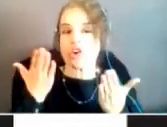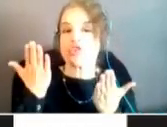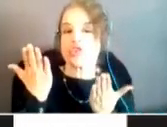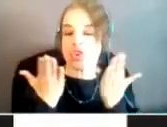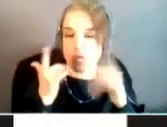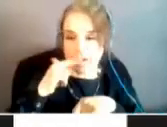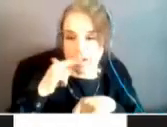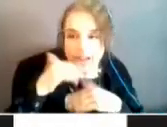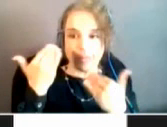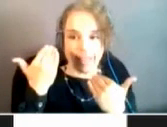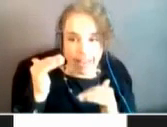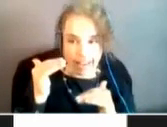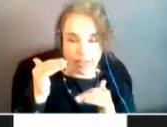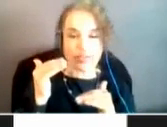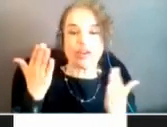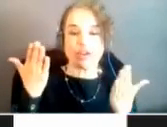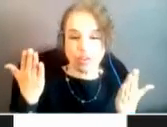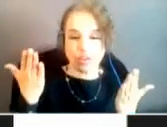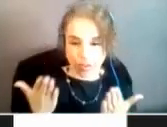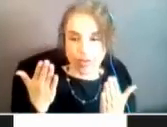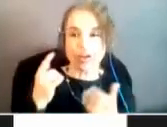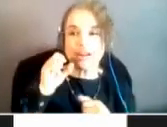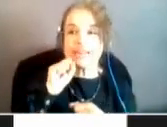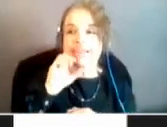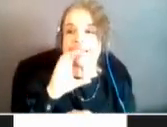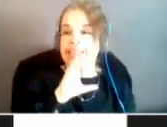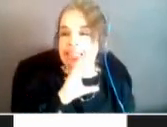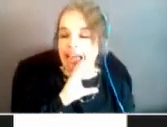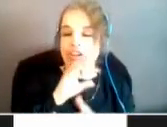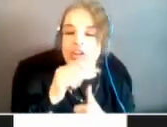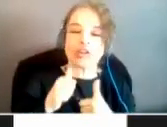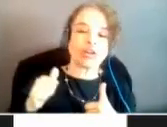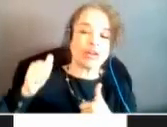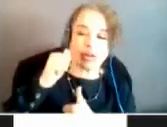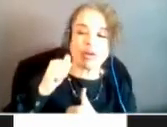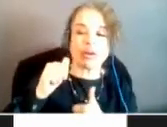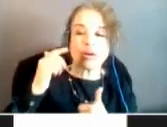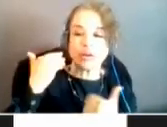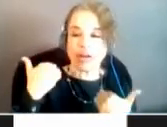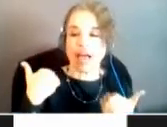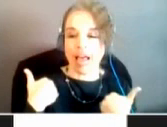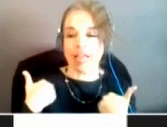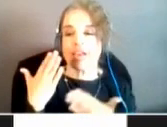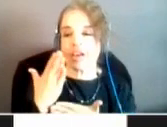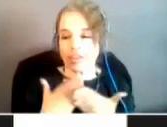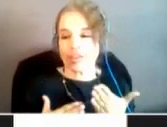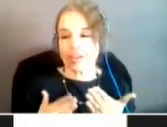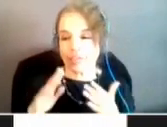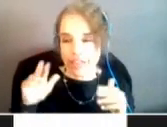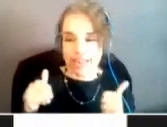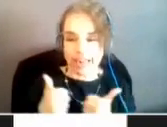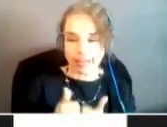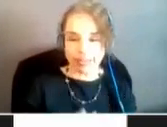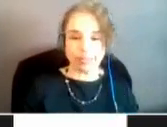time limited and usually geared towards seniors who are generally stable, but you know, have had some recent challenges or